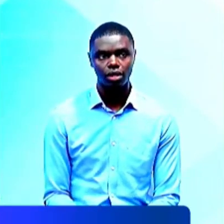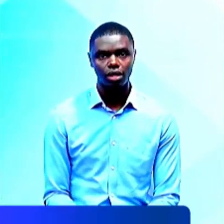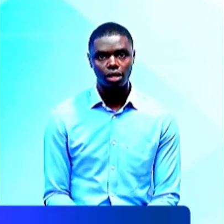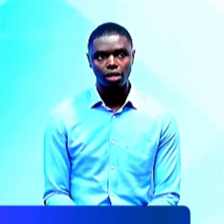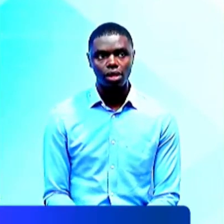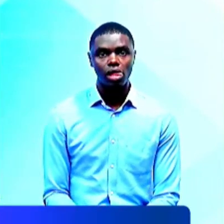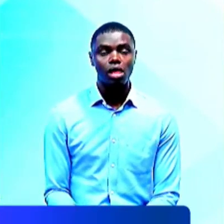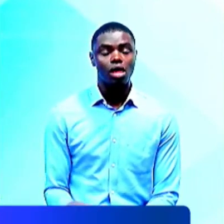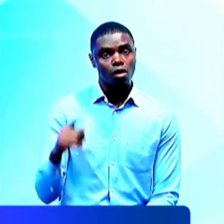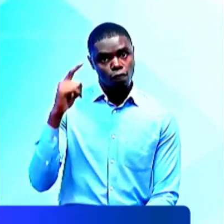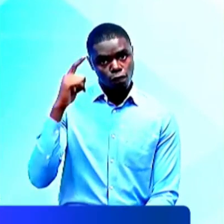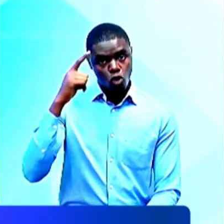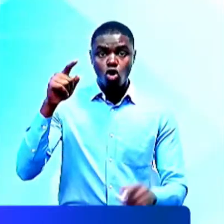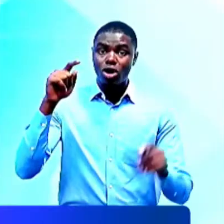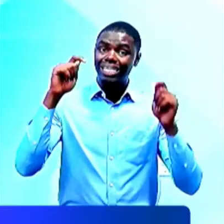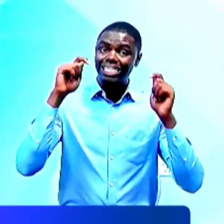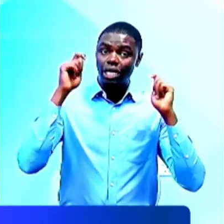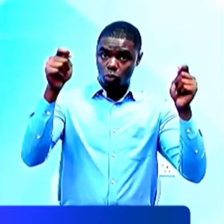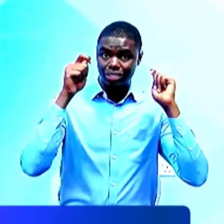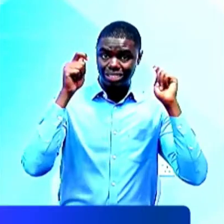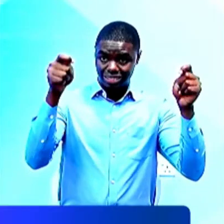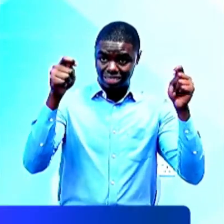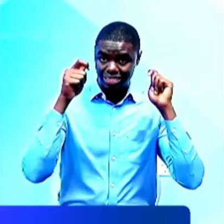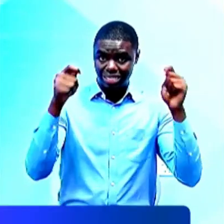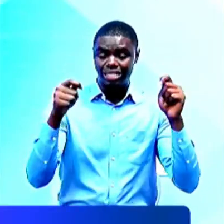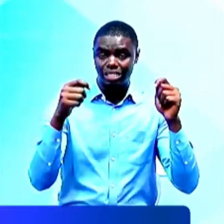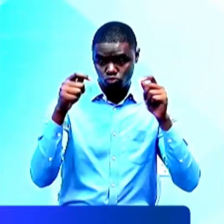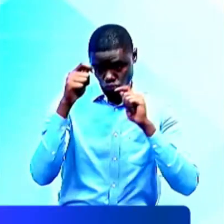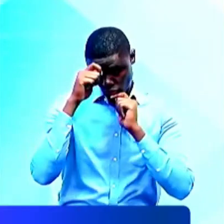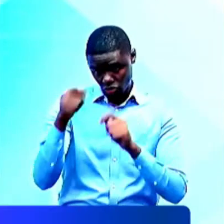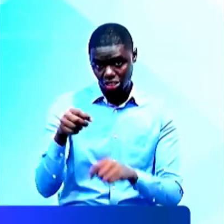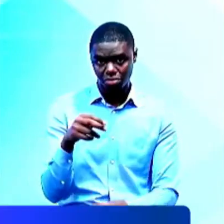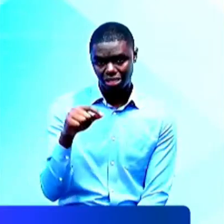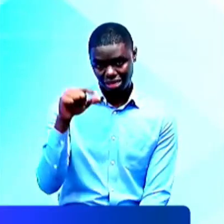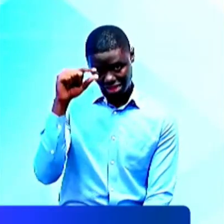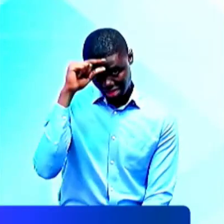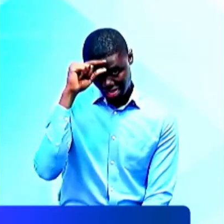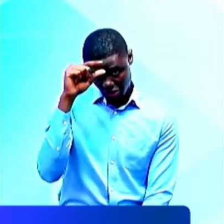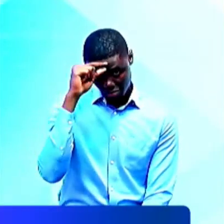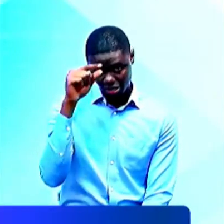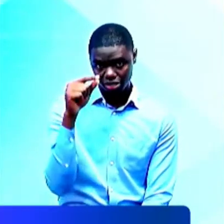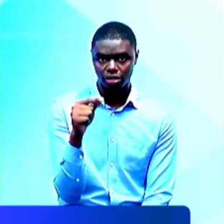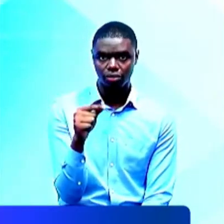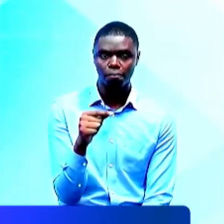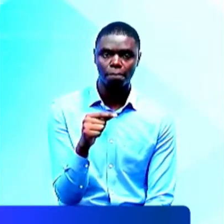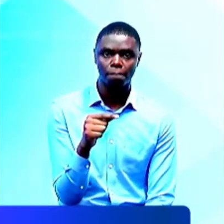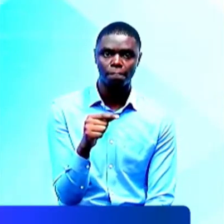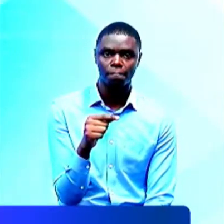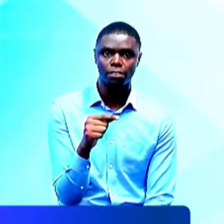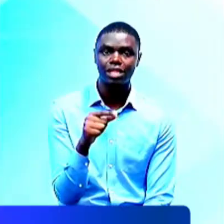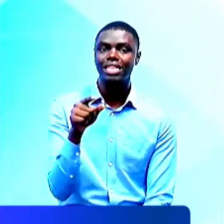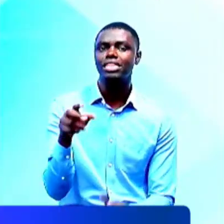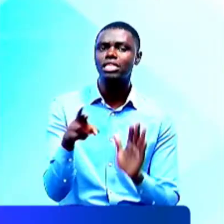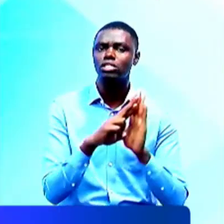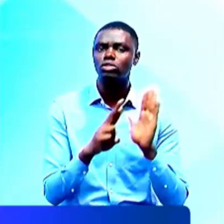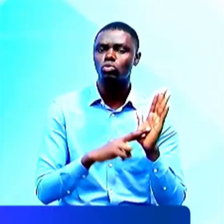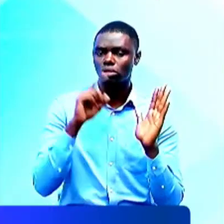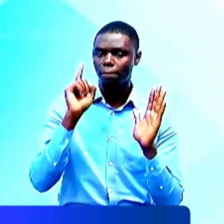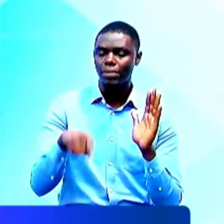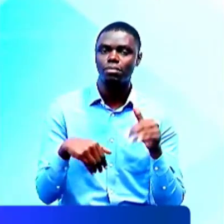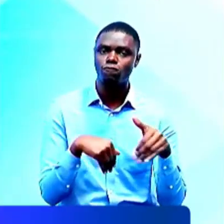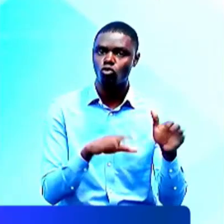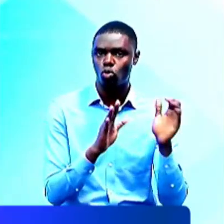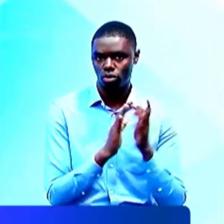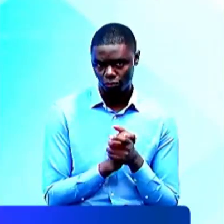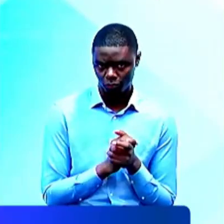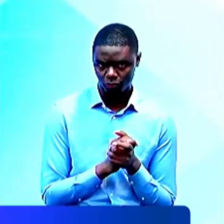for demonstrators to at least respect the government, yes, I think these rules must be put in place.